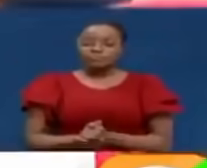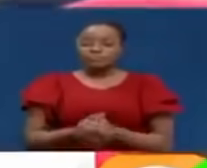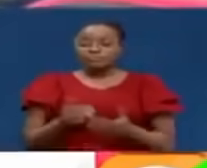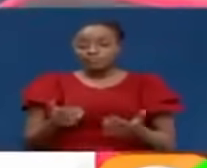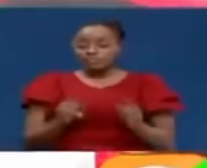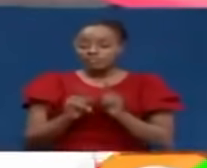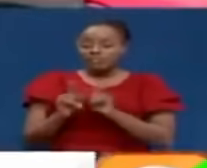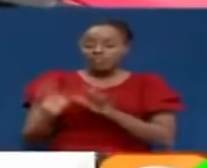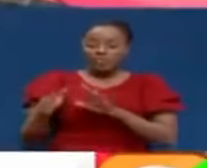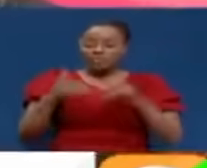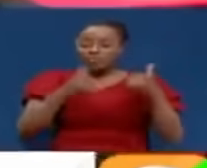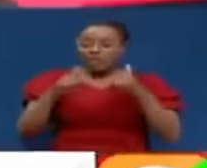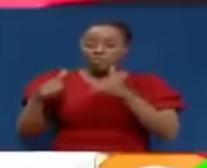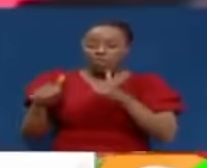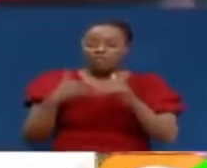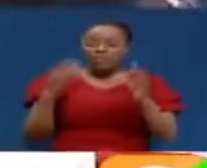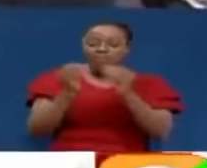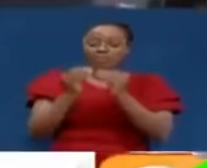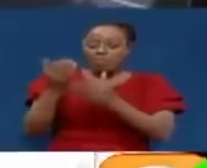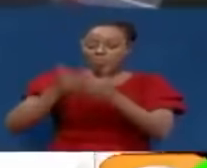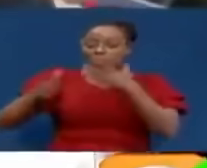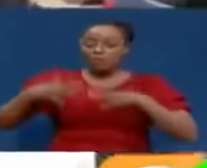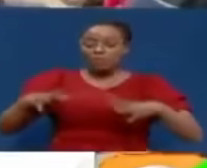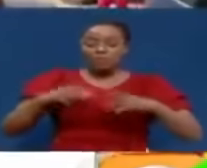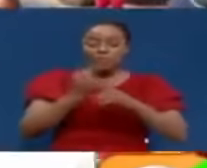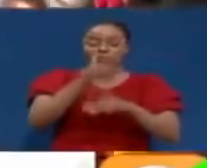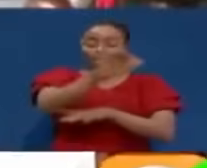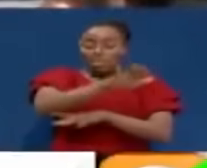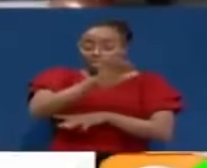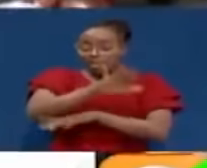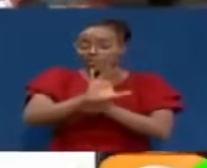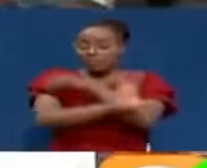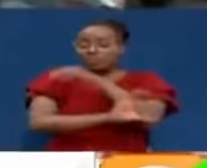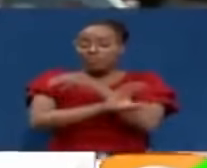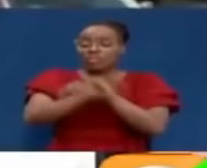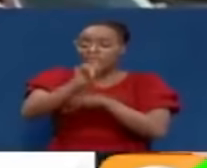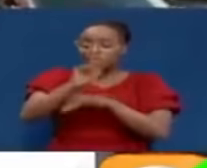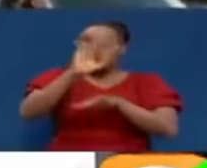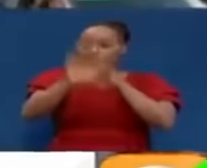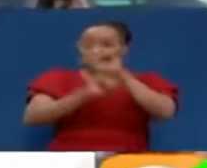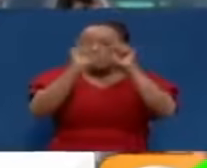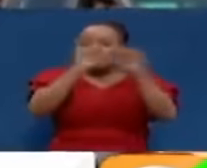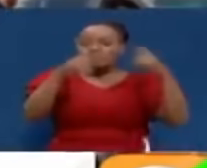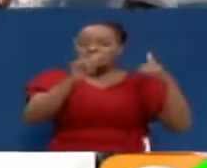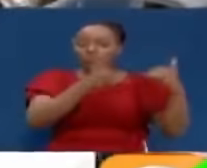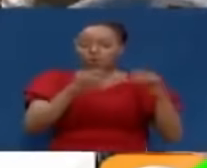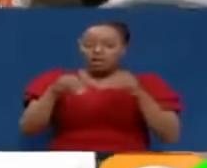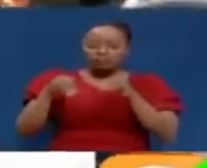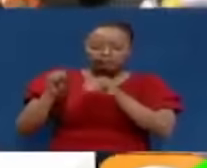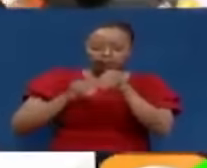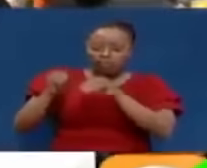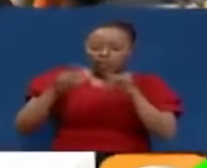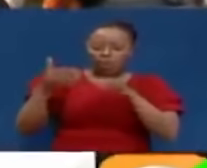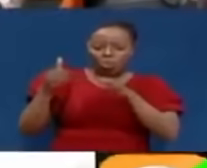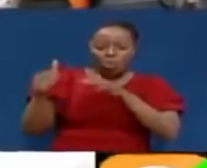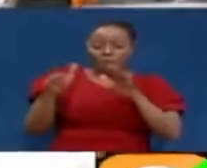With a back-to-back succession of the Meet the People tour across the country, the country's second-in-command appears to be crafting his way slowly back